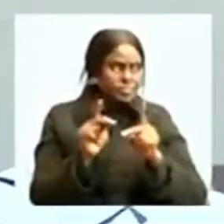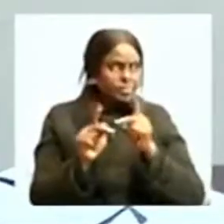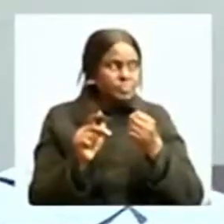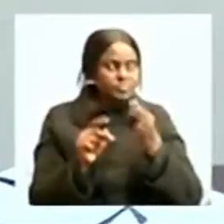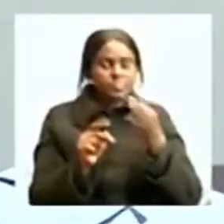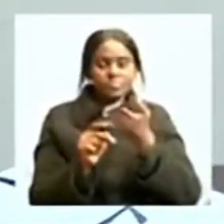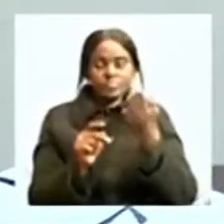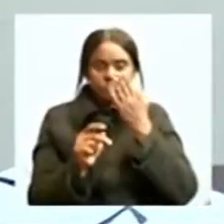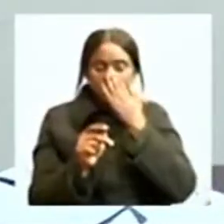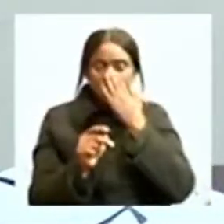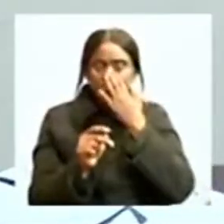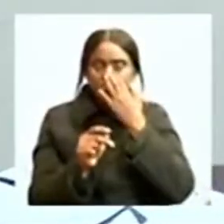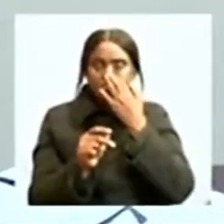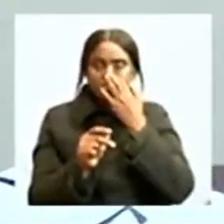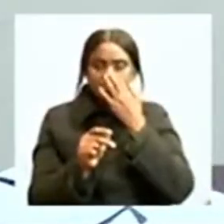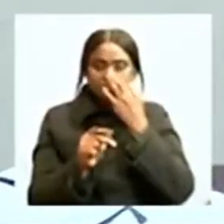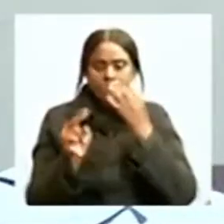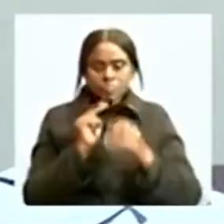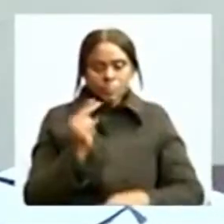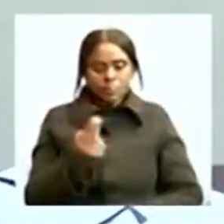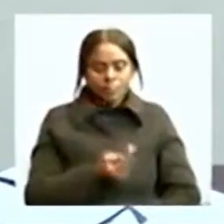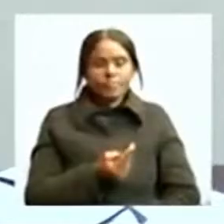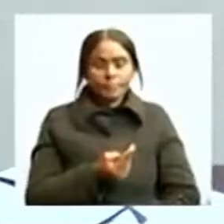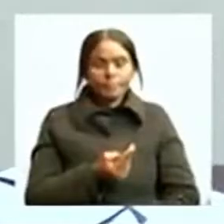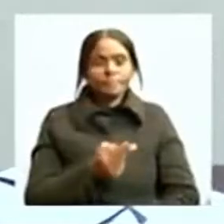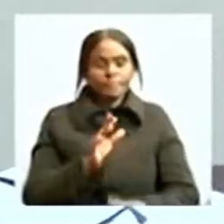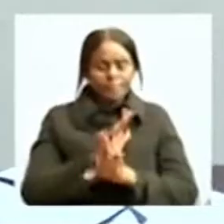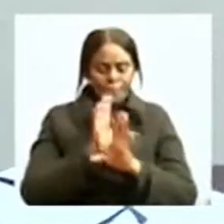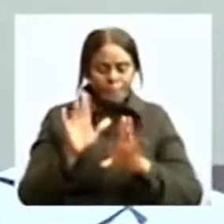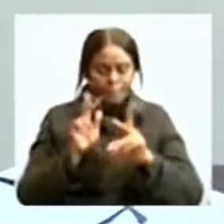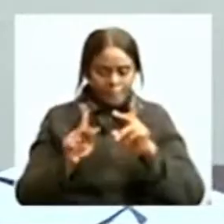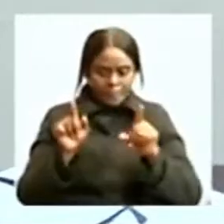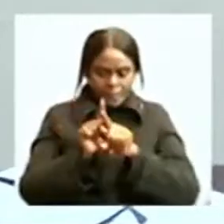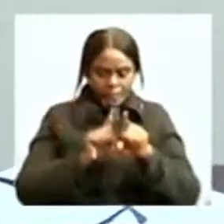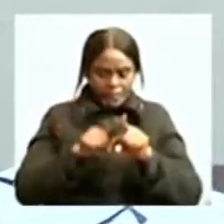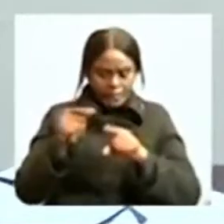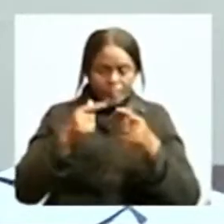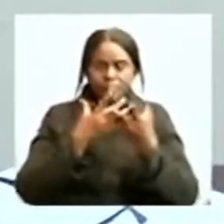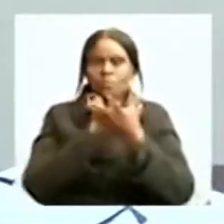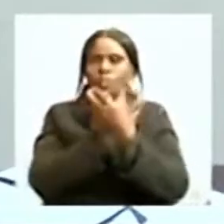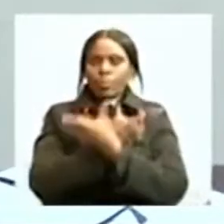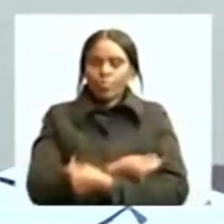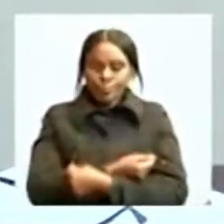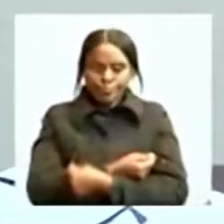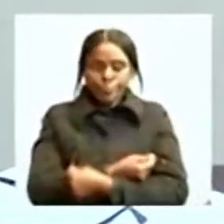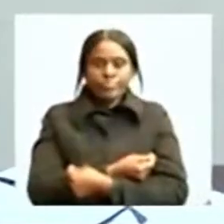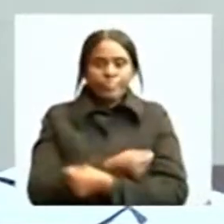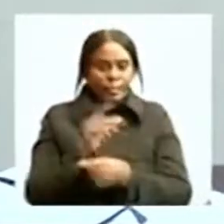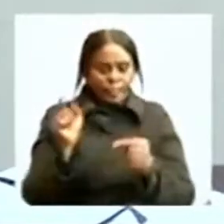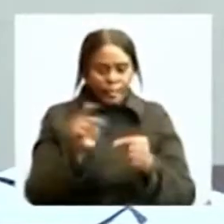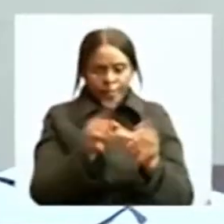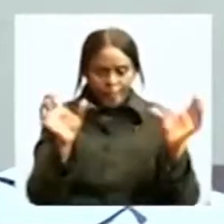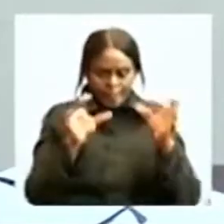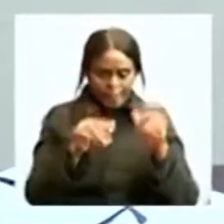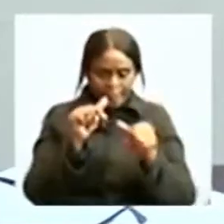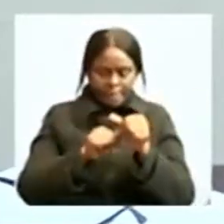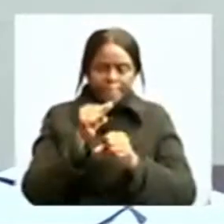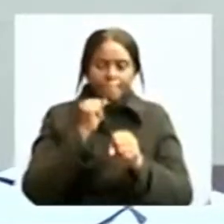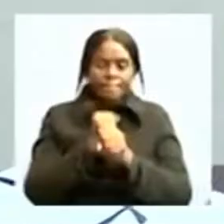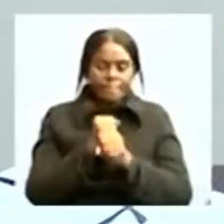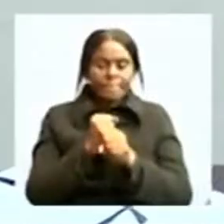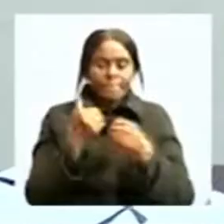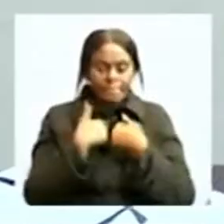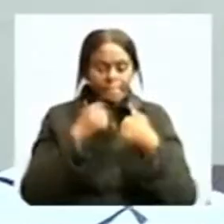of us. And the Zambian people are getting fatigued. these committees every year.